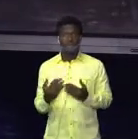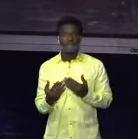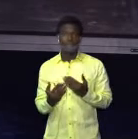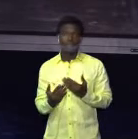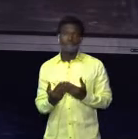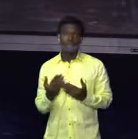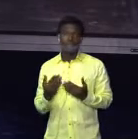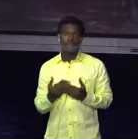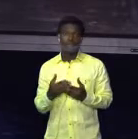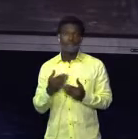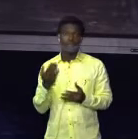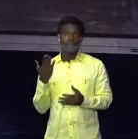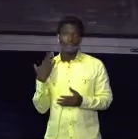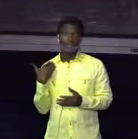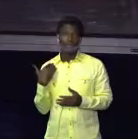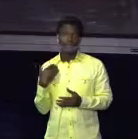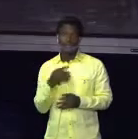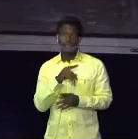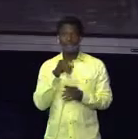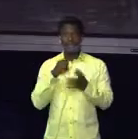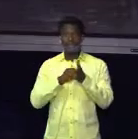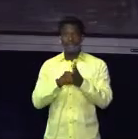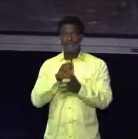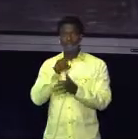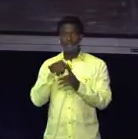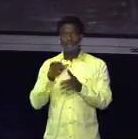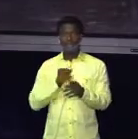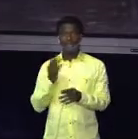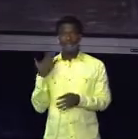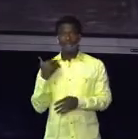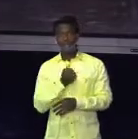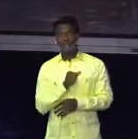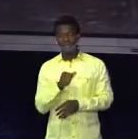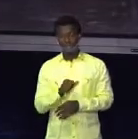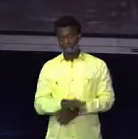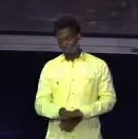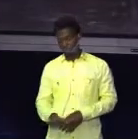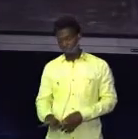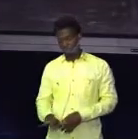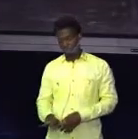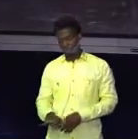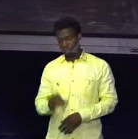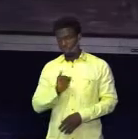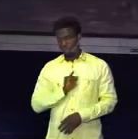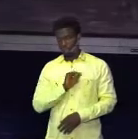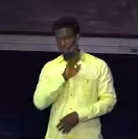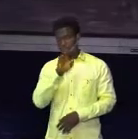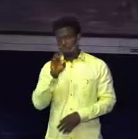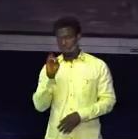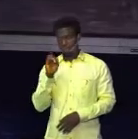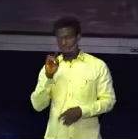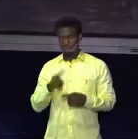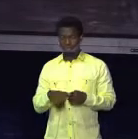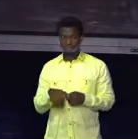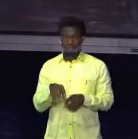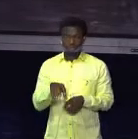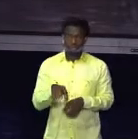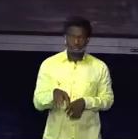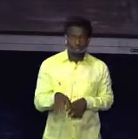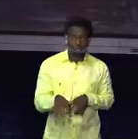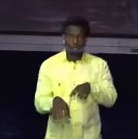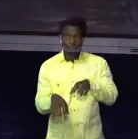tense. Example, when I was a child, I used to crawl. Are you still crawling